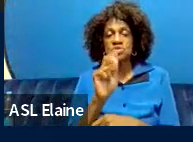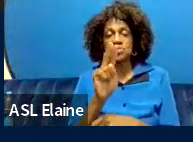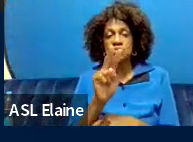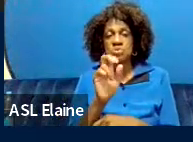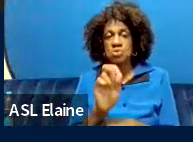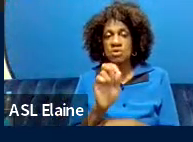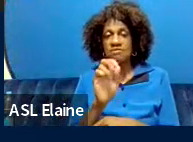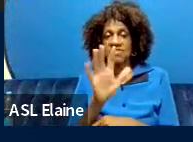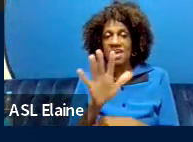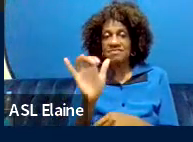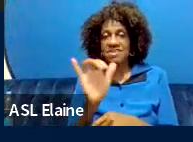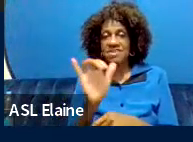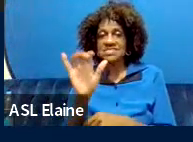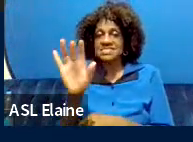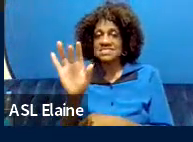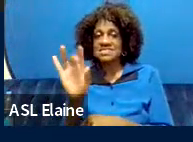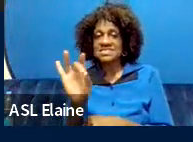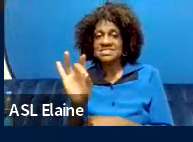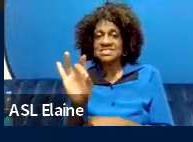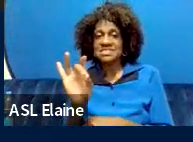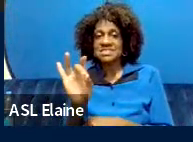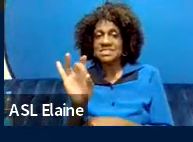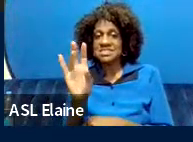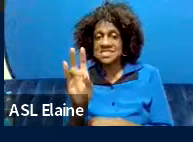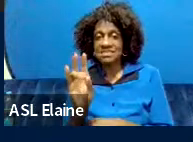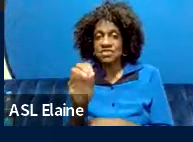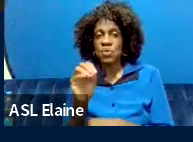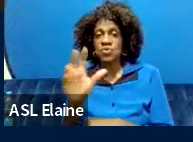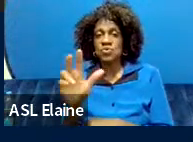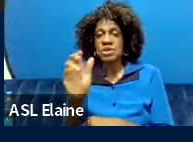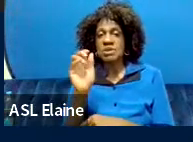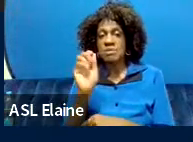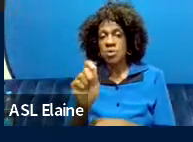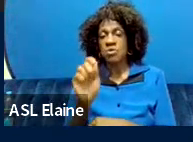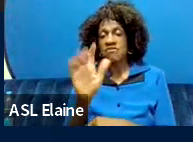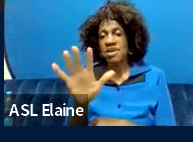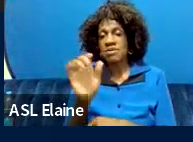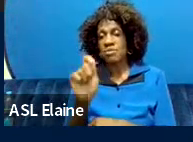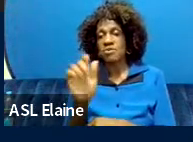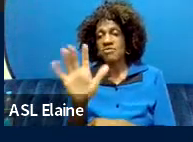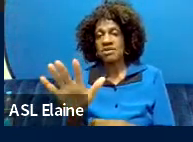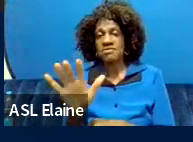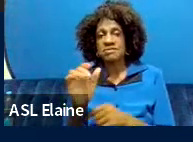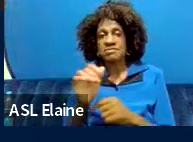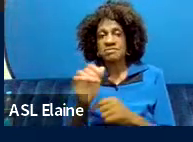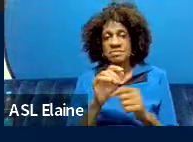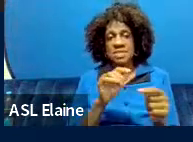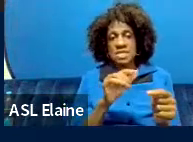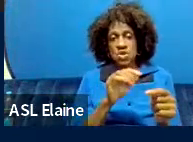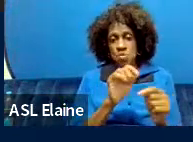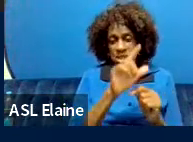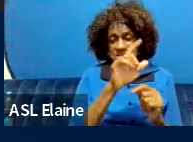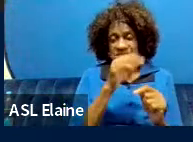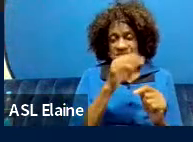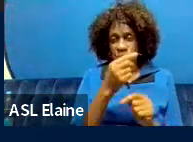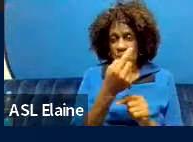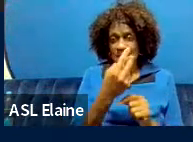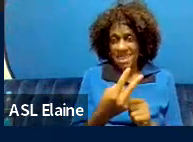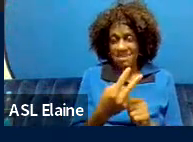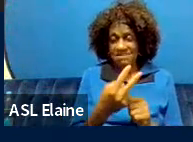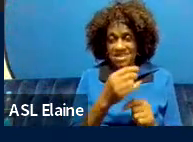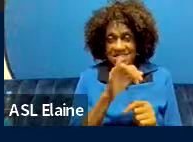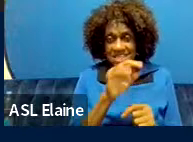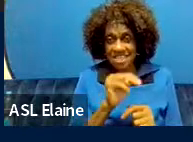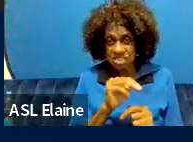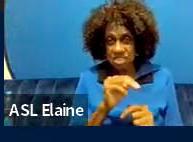703.5.5. So raised characters have a height of 1/2 inch minimum and 2